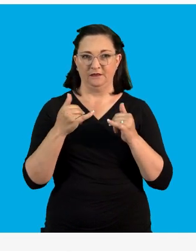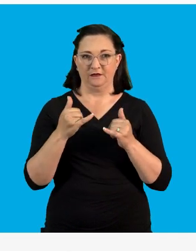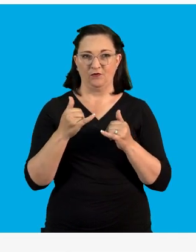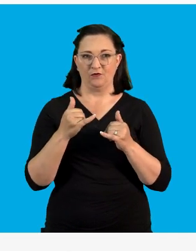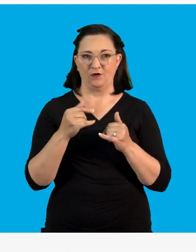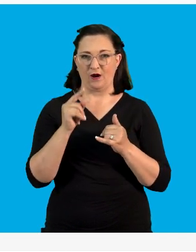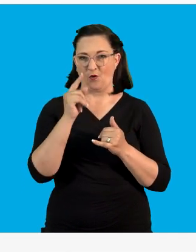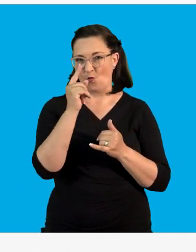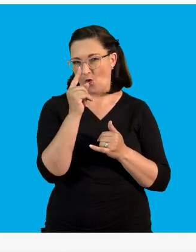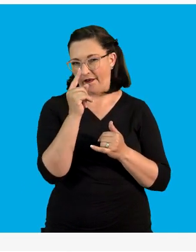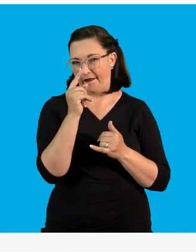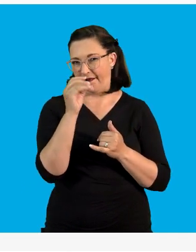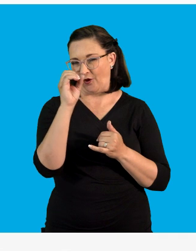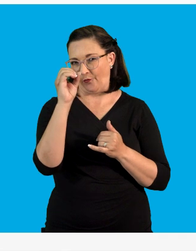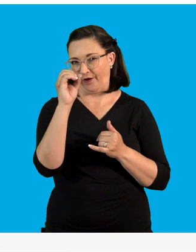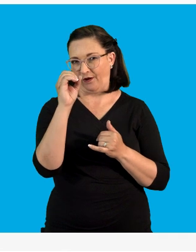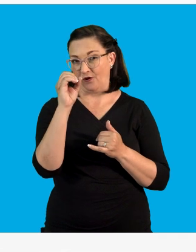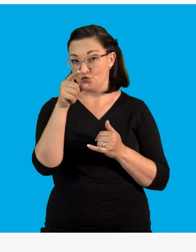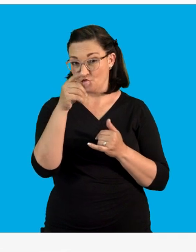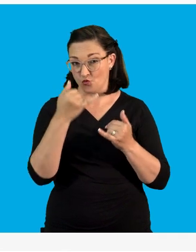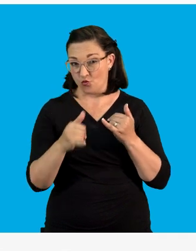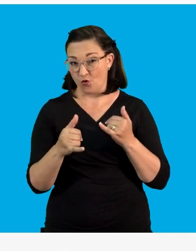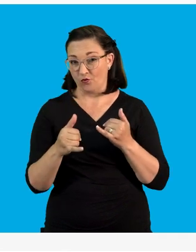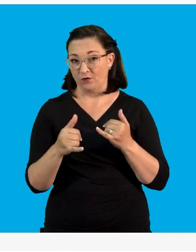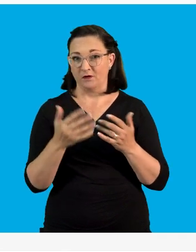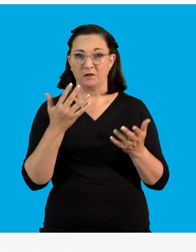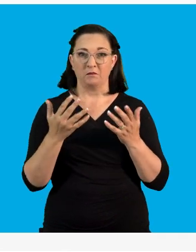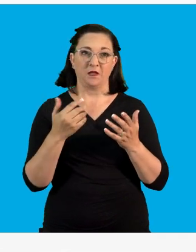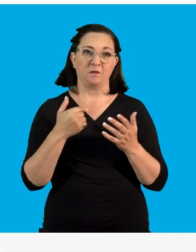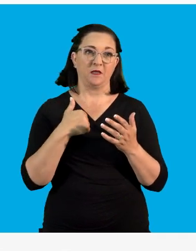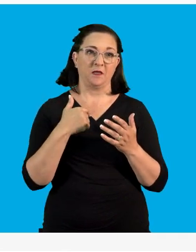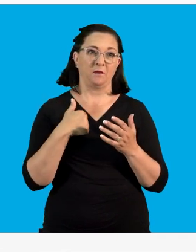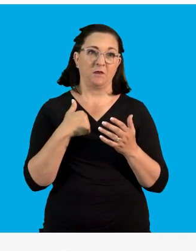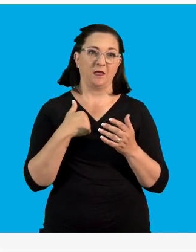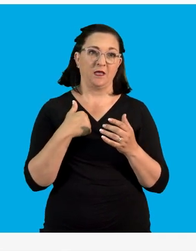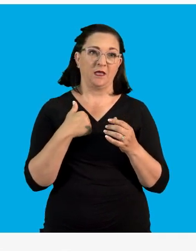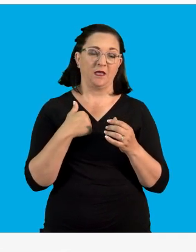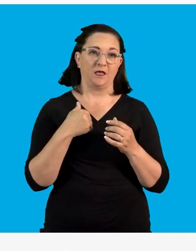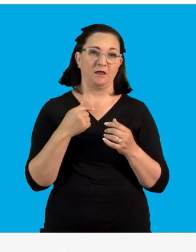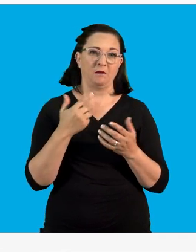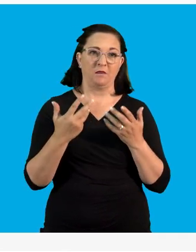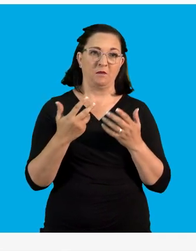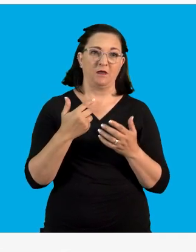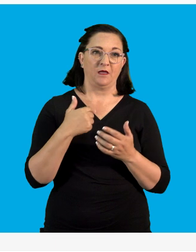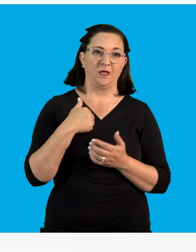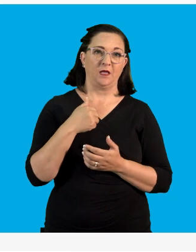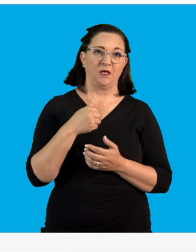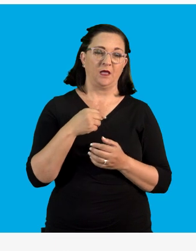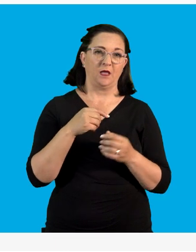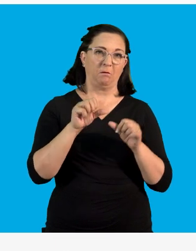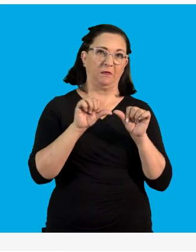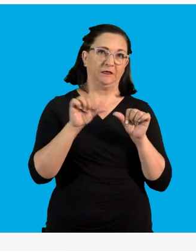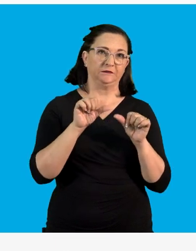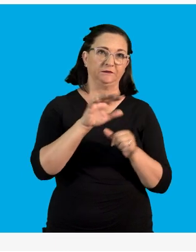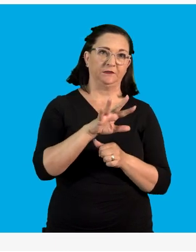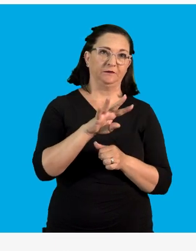that if you are out by 1 degree, you are wrong. Maybe I measure 54, you come and you measure